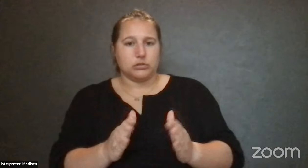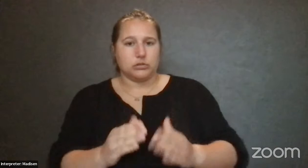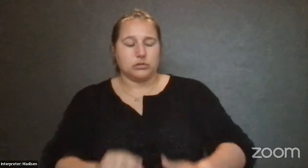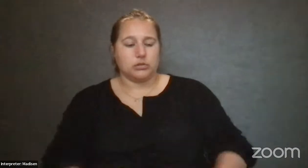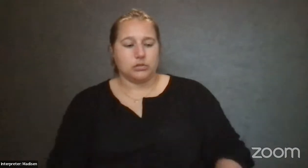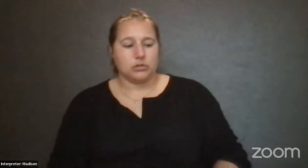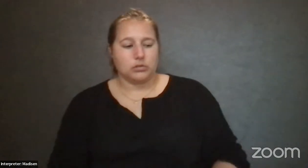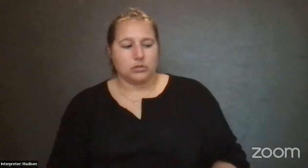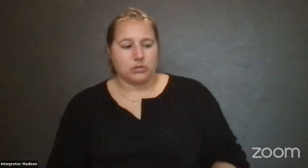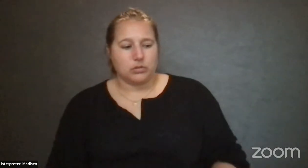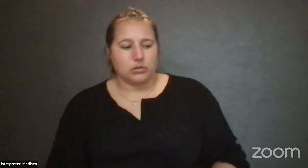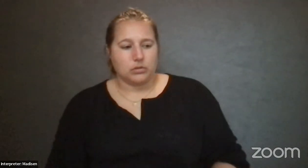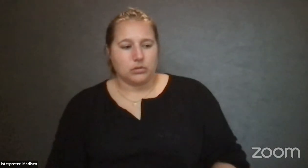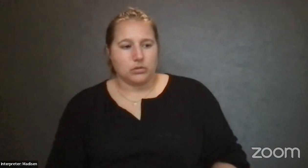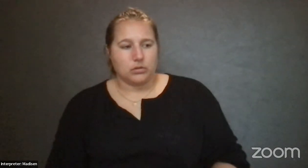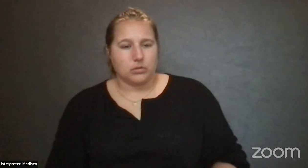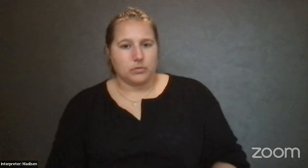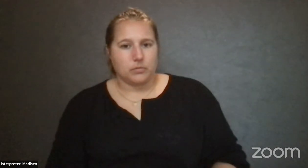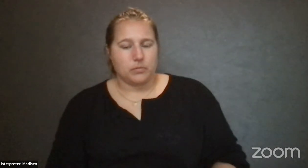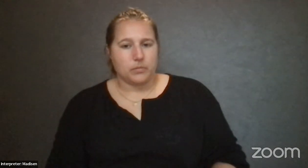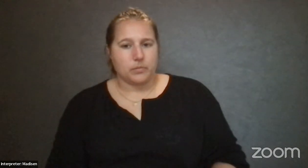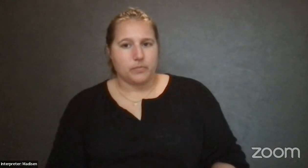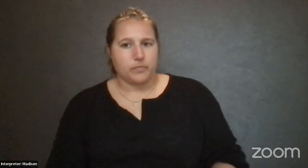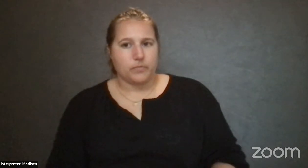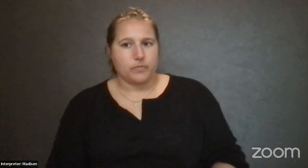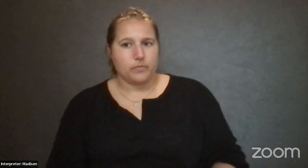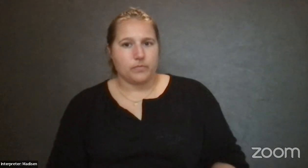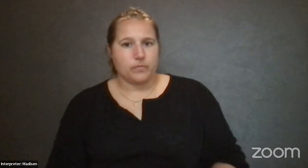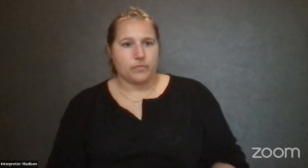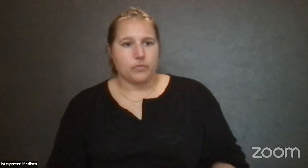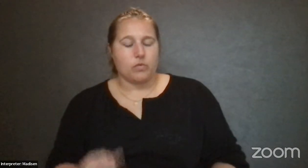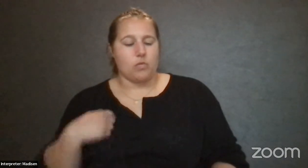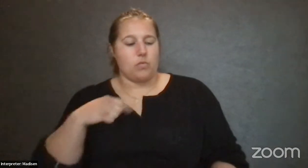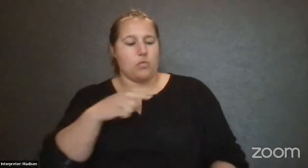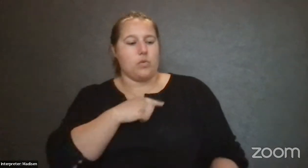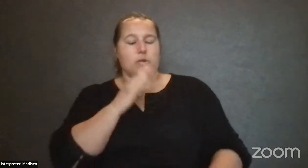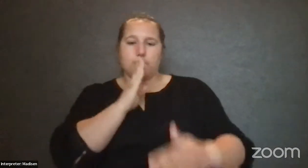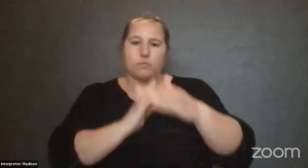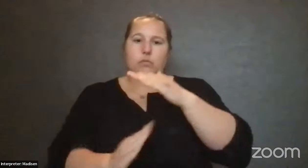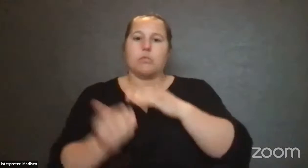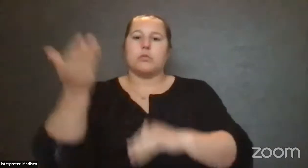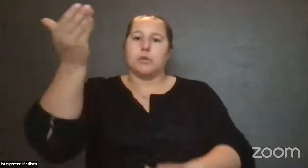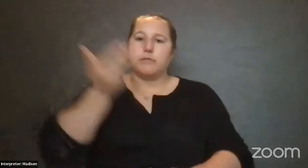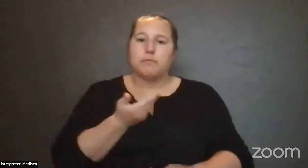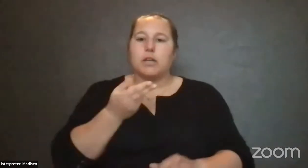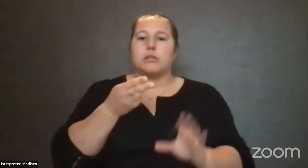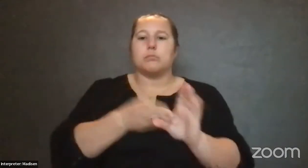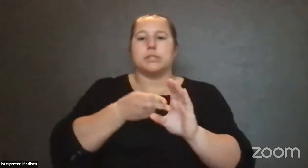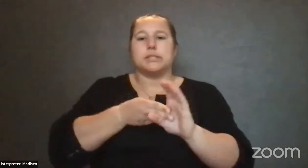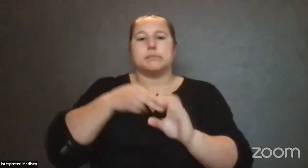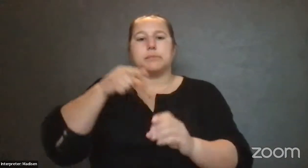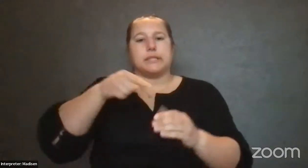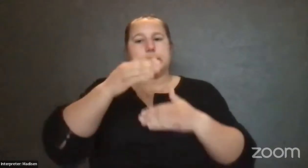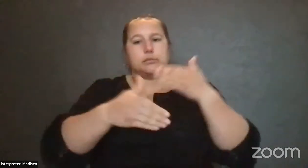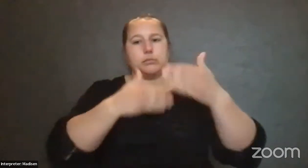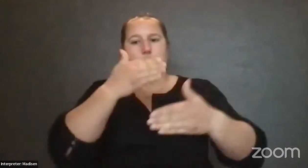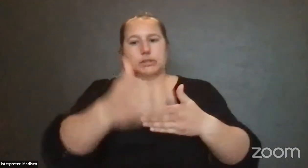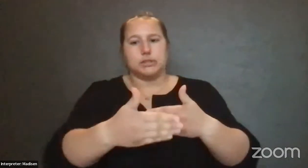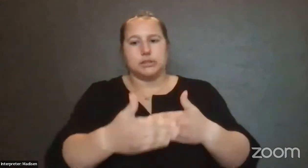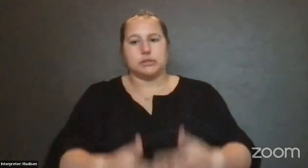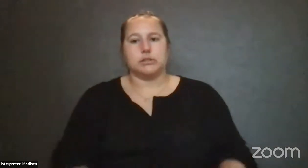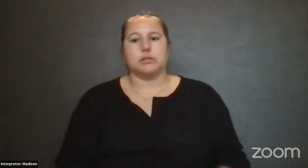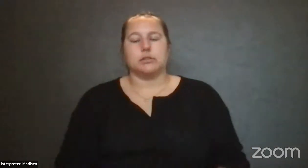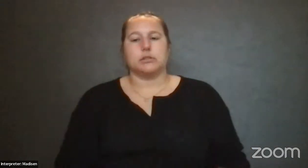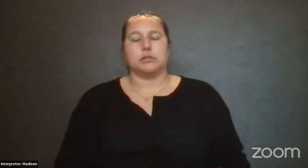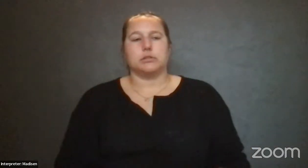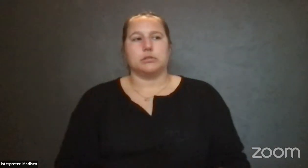really pleased and humbled to be invited to participate in this process. I'm sorry, there's no more public here to